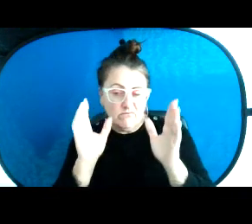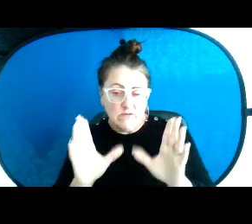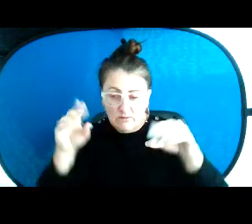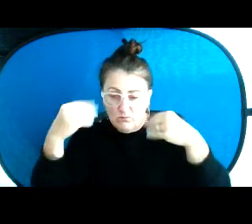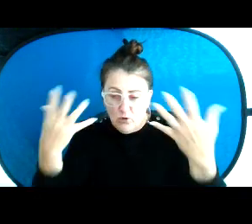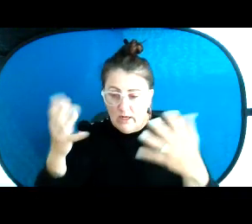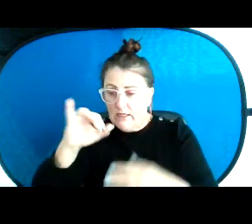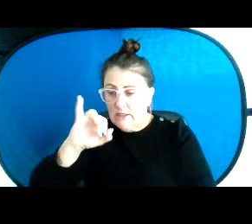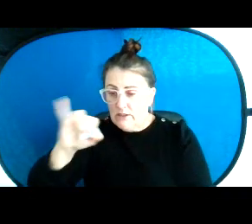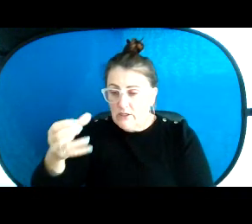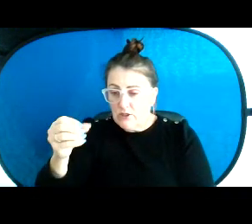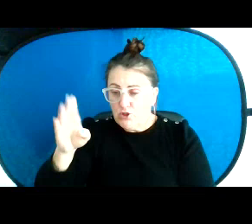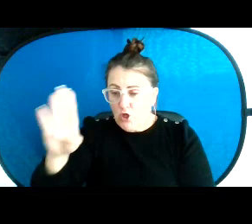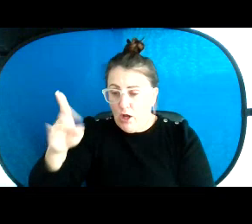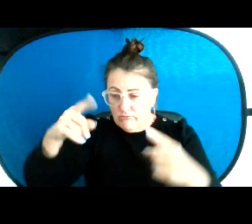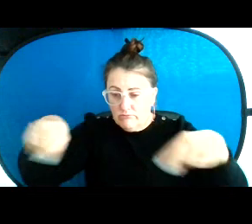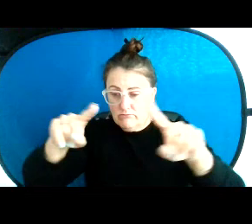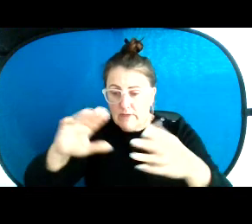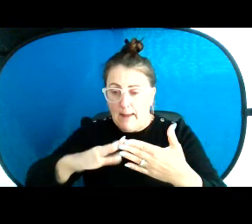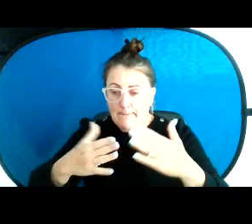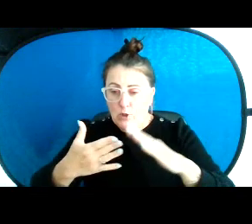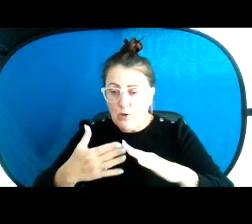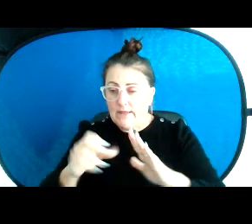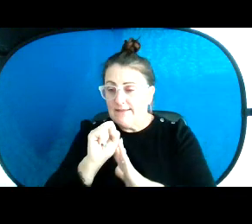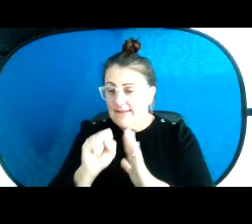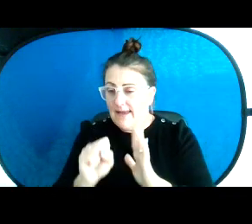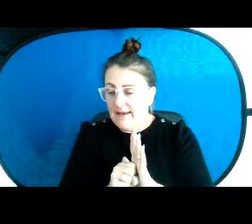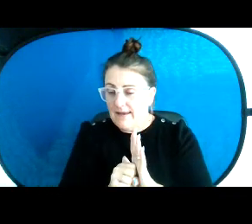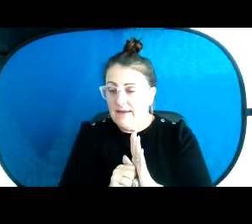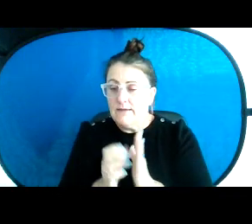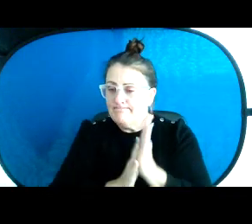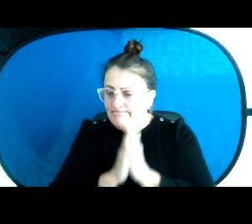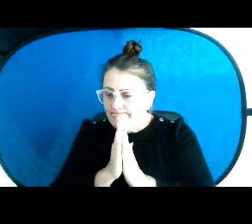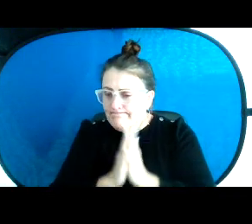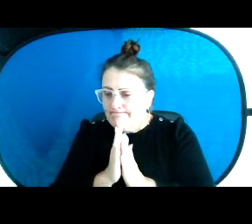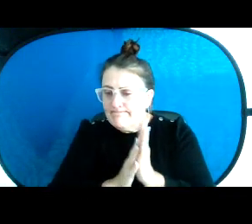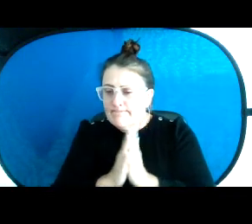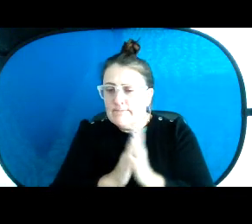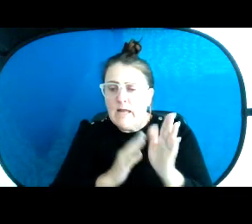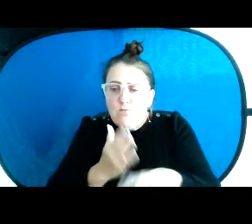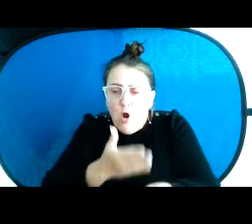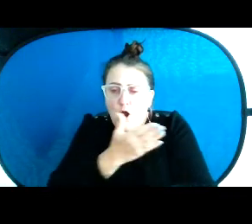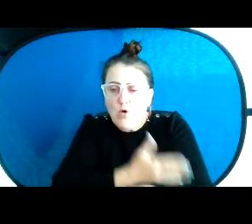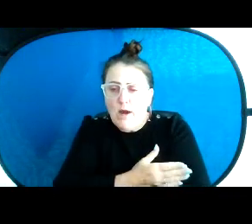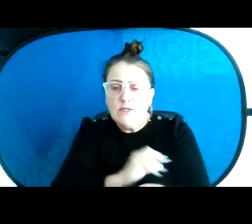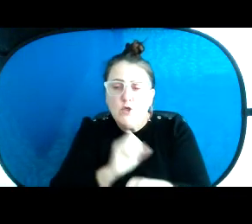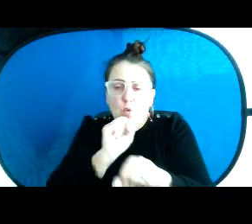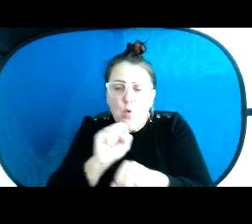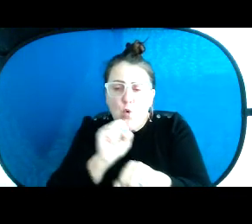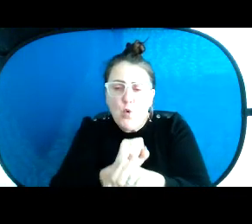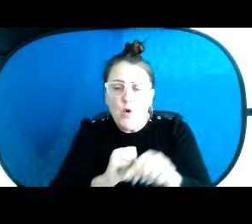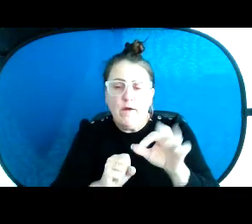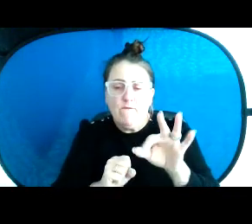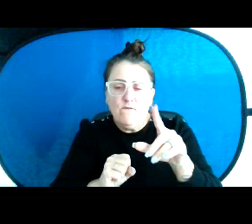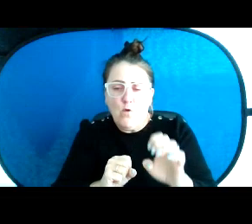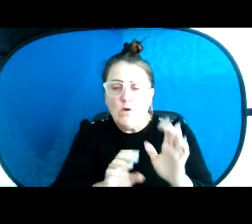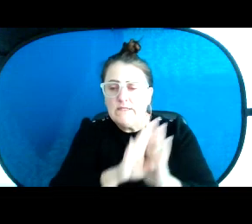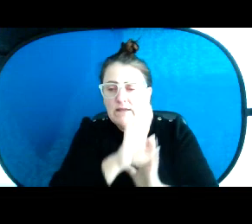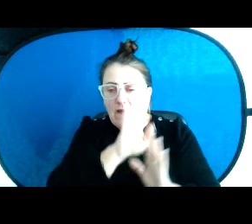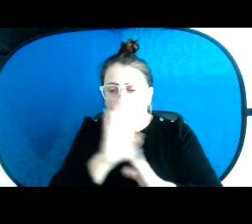state. It is with that mindset that we strive to make progress in areas like workforce development, business partnerships,